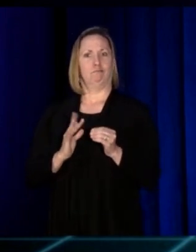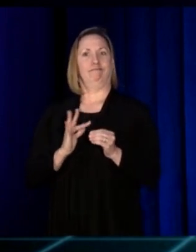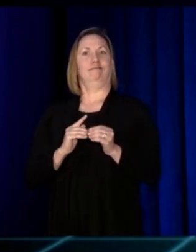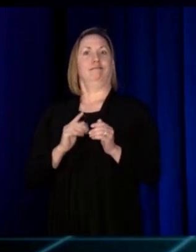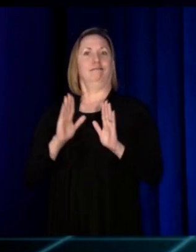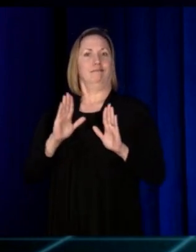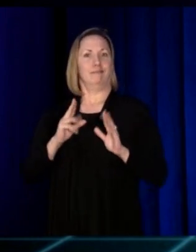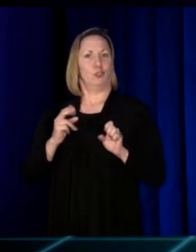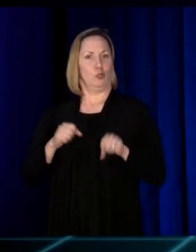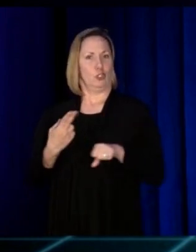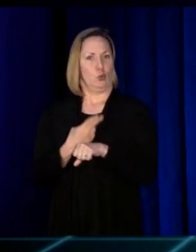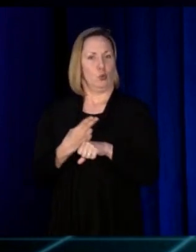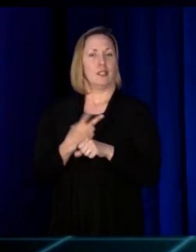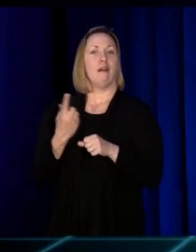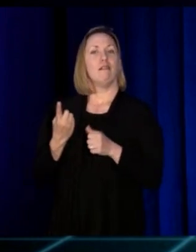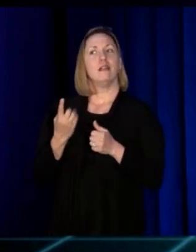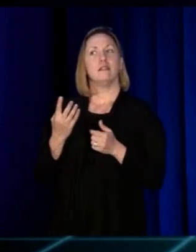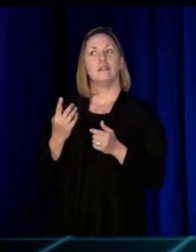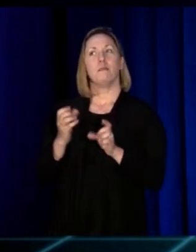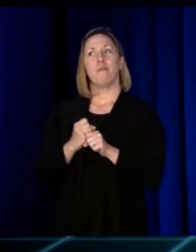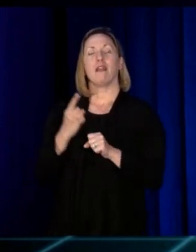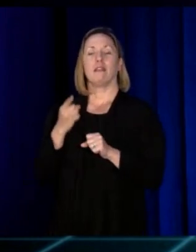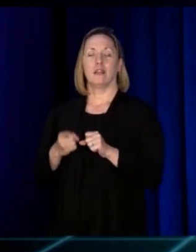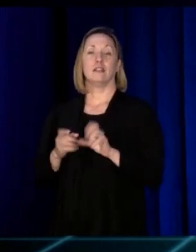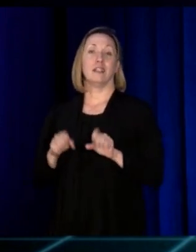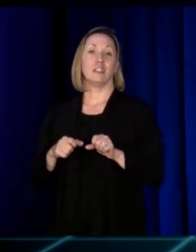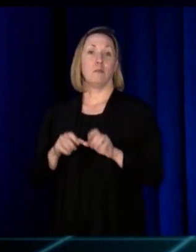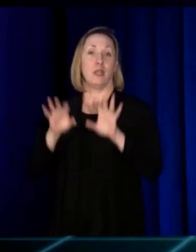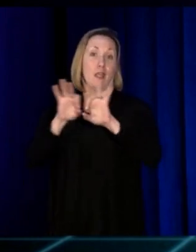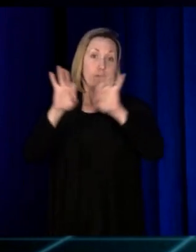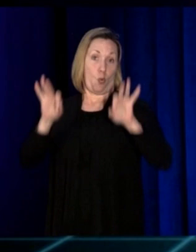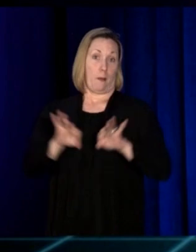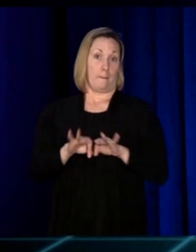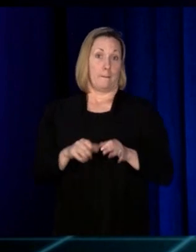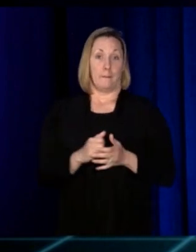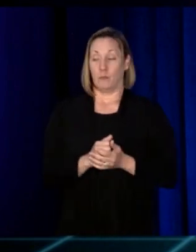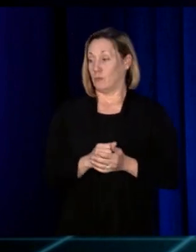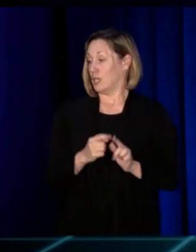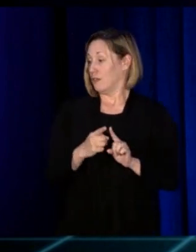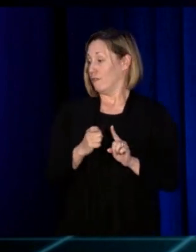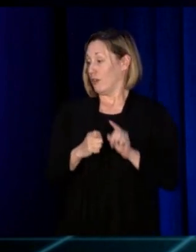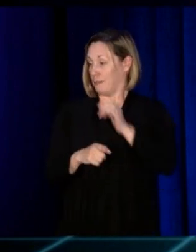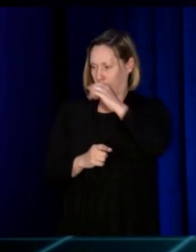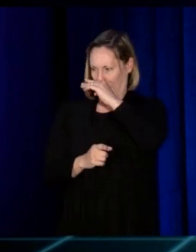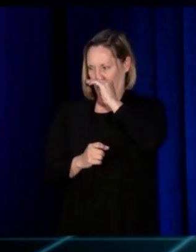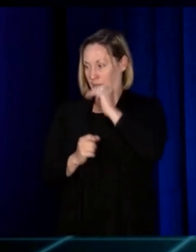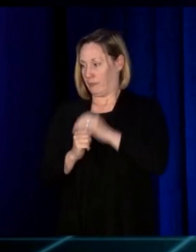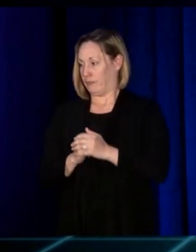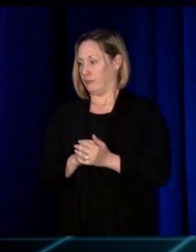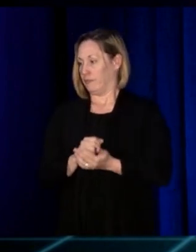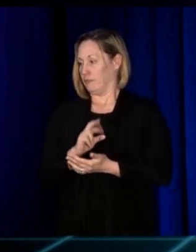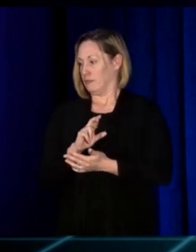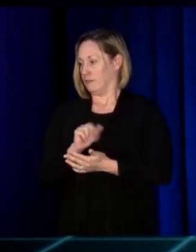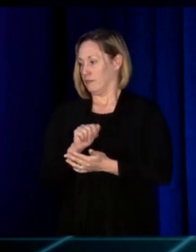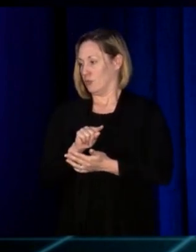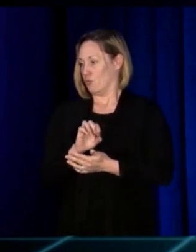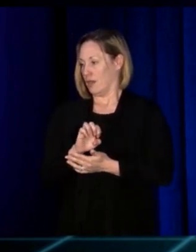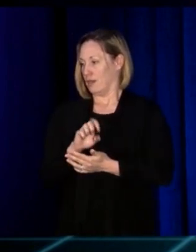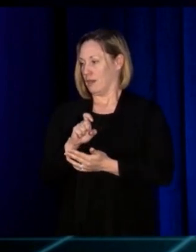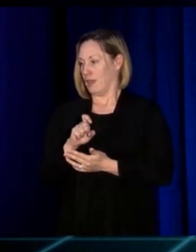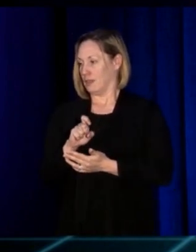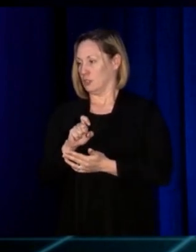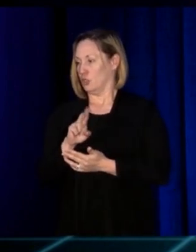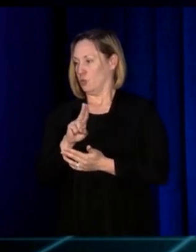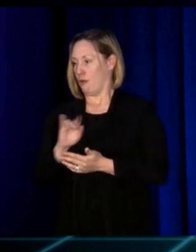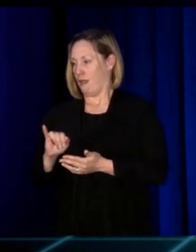make this. This can be a form from Radix UI. They have a